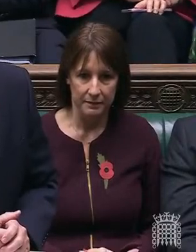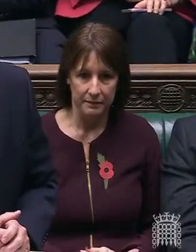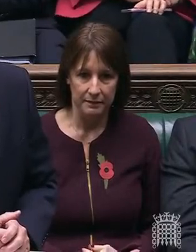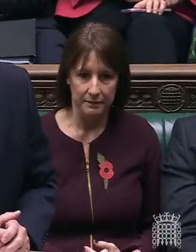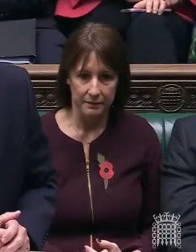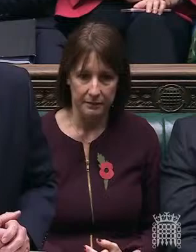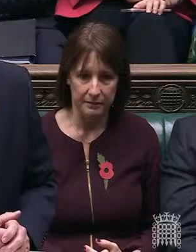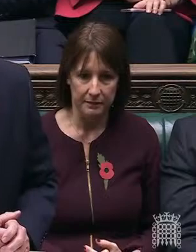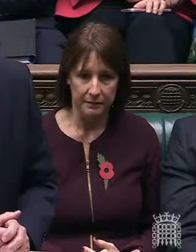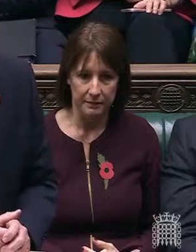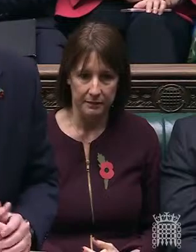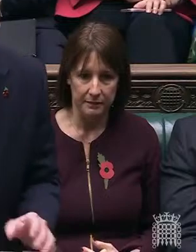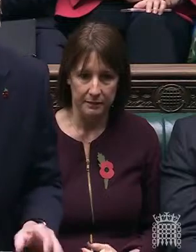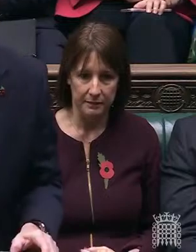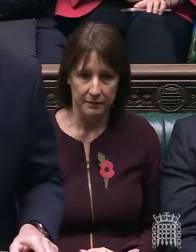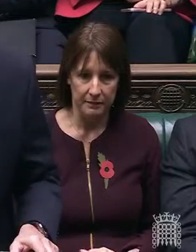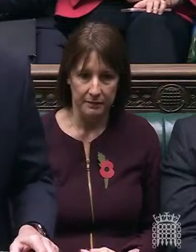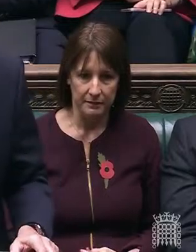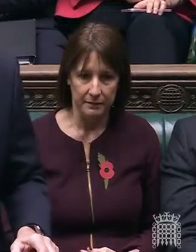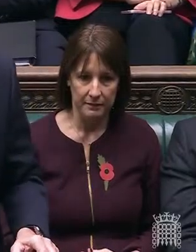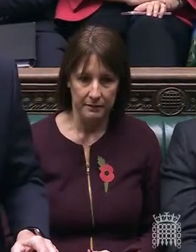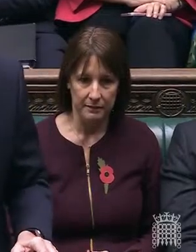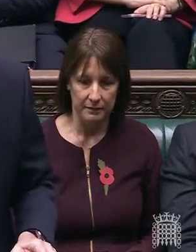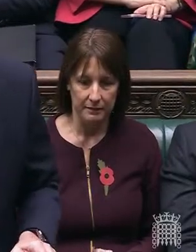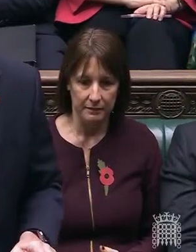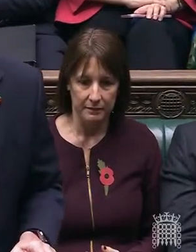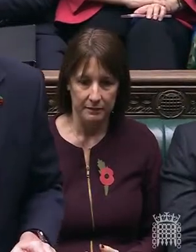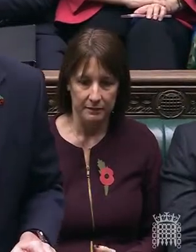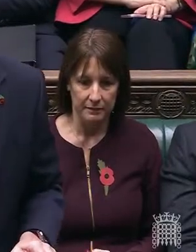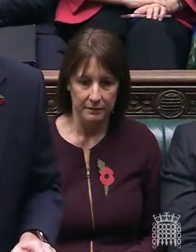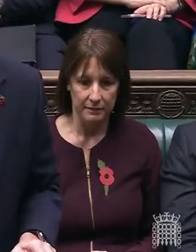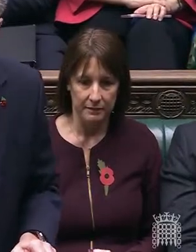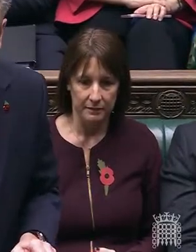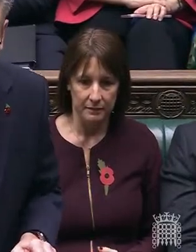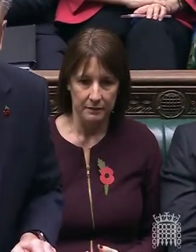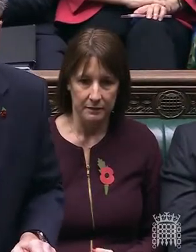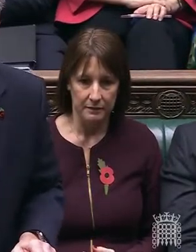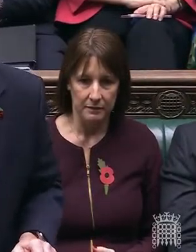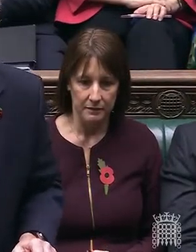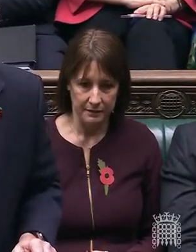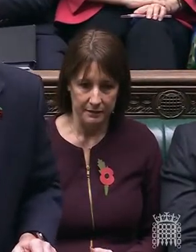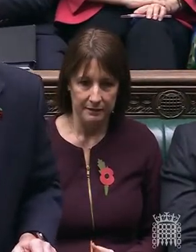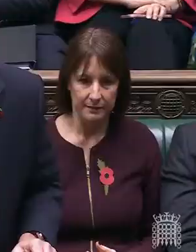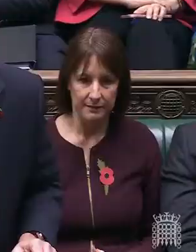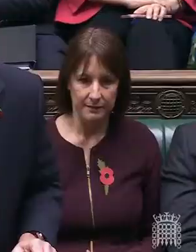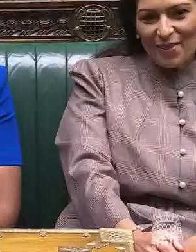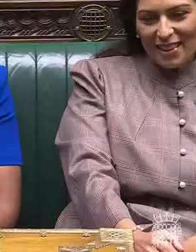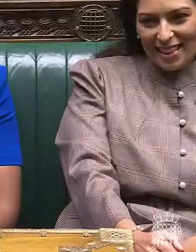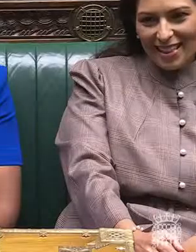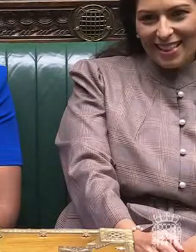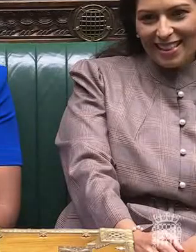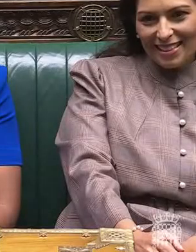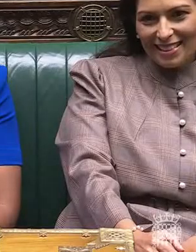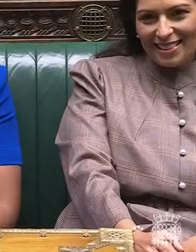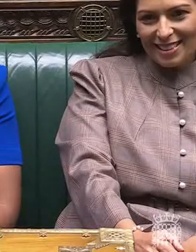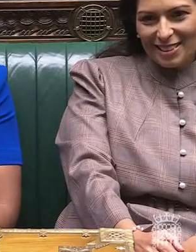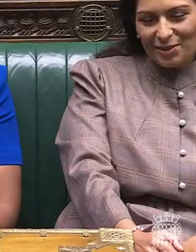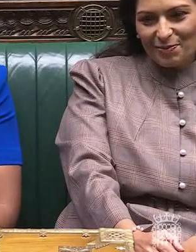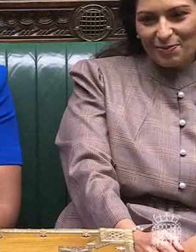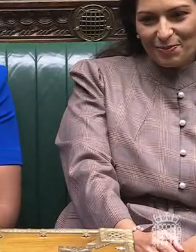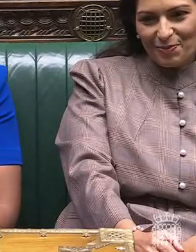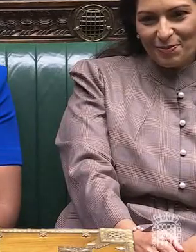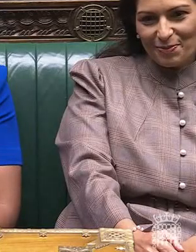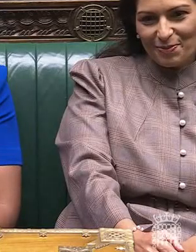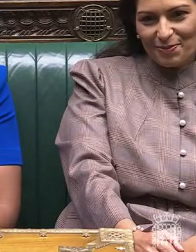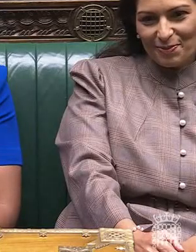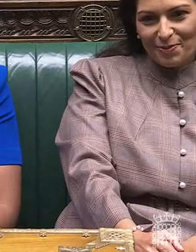the years to come. May I also welcome the Leader of the Opposition to her place,